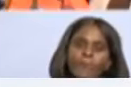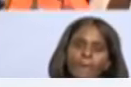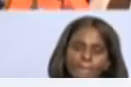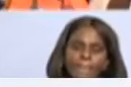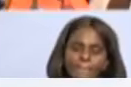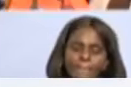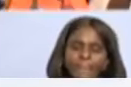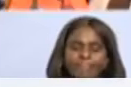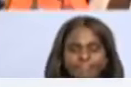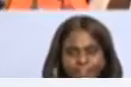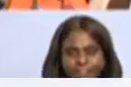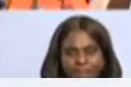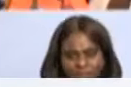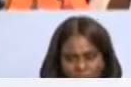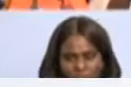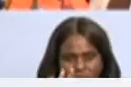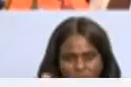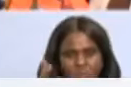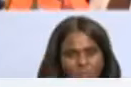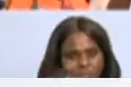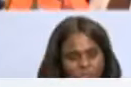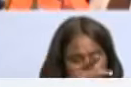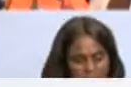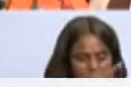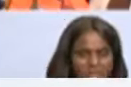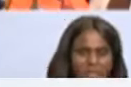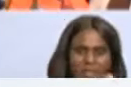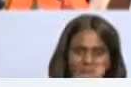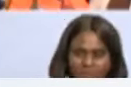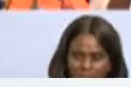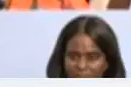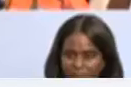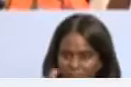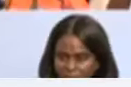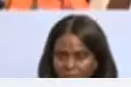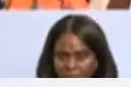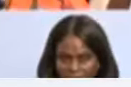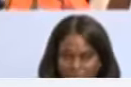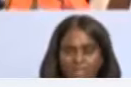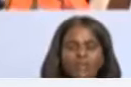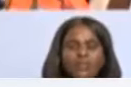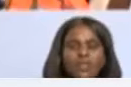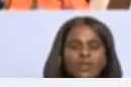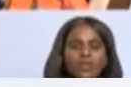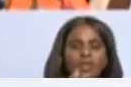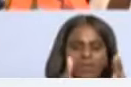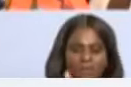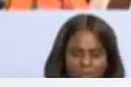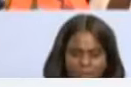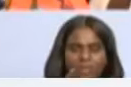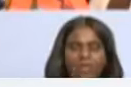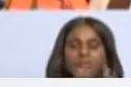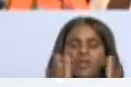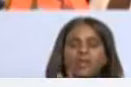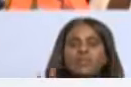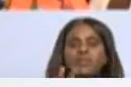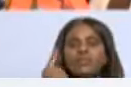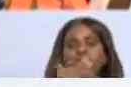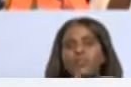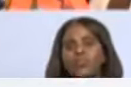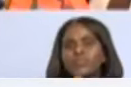based on their priorities in those areas. You want to clean a canal? That is what is important to you. You'll be